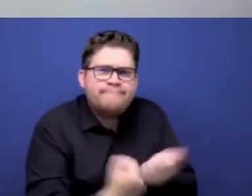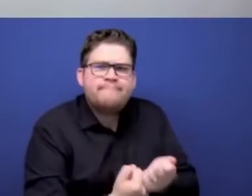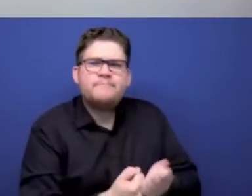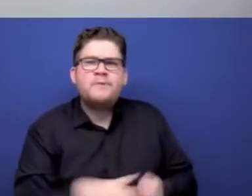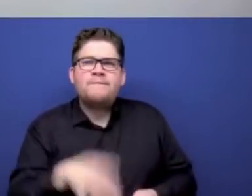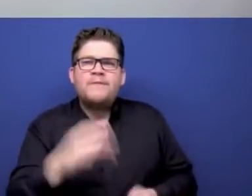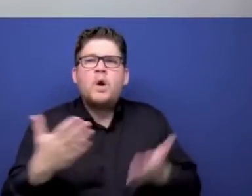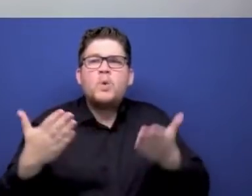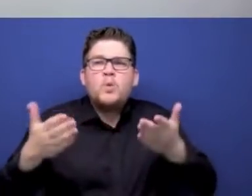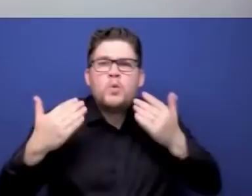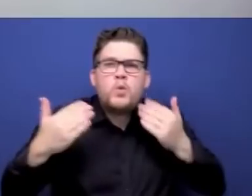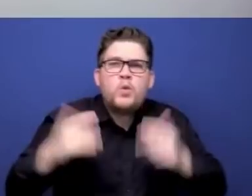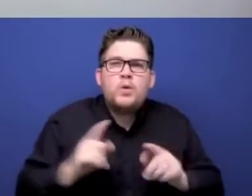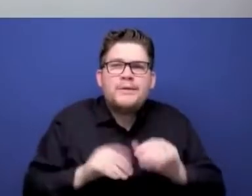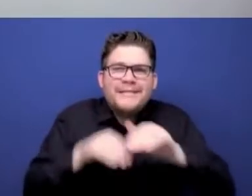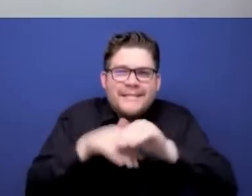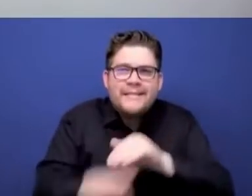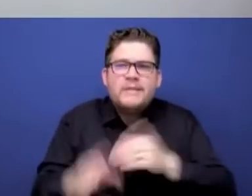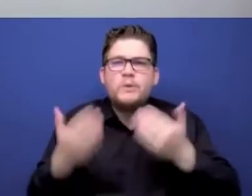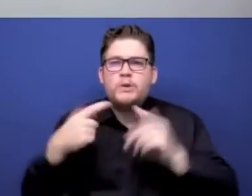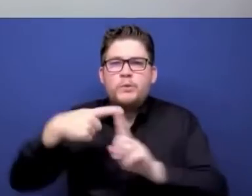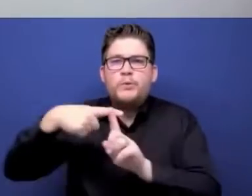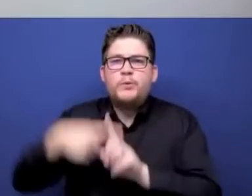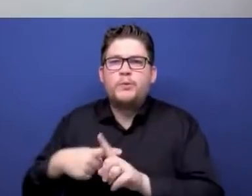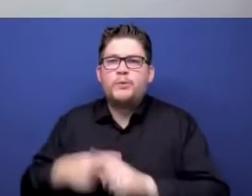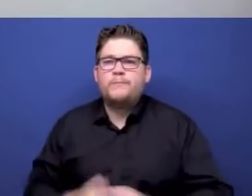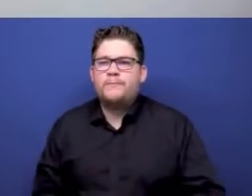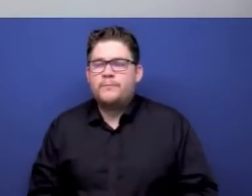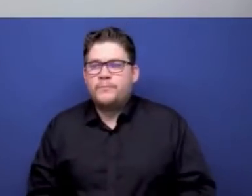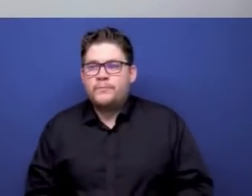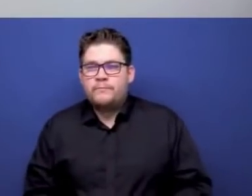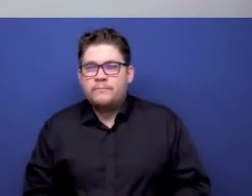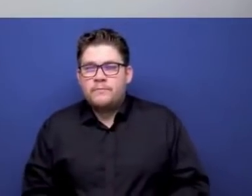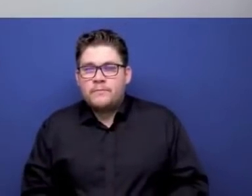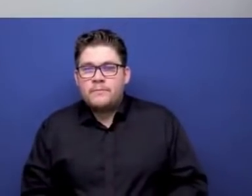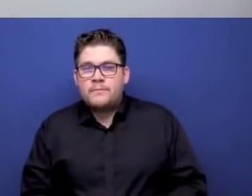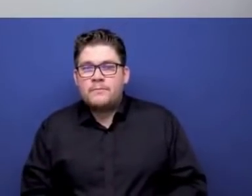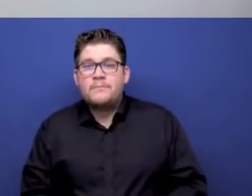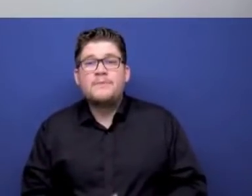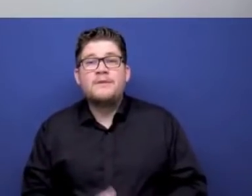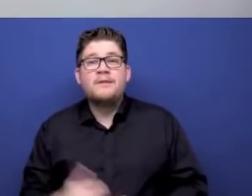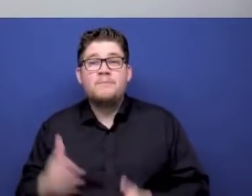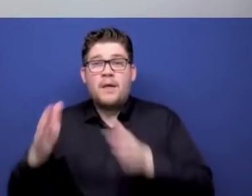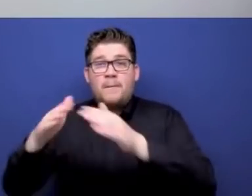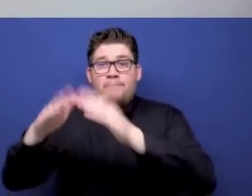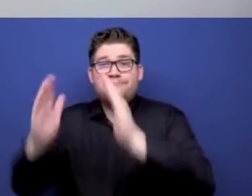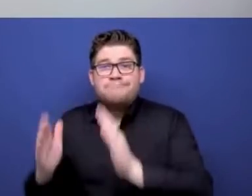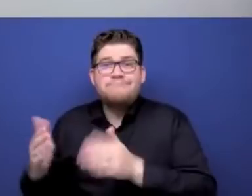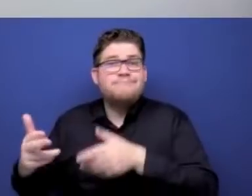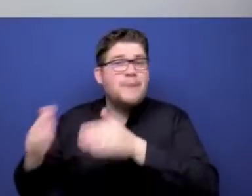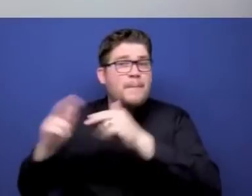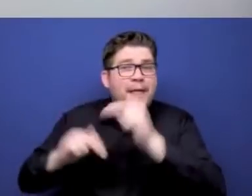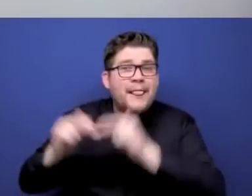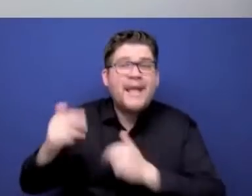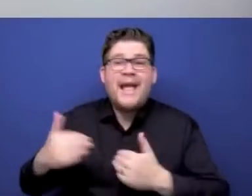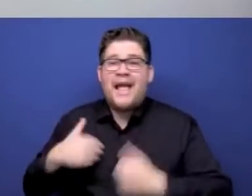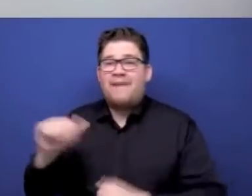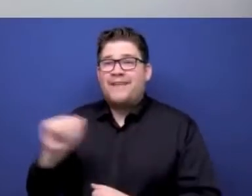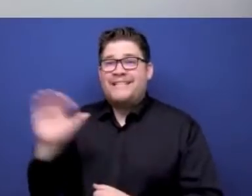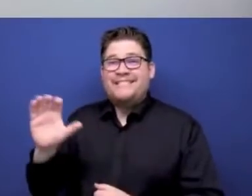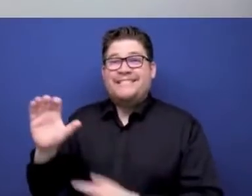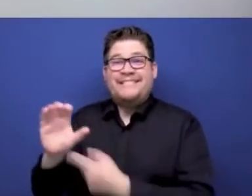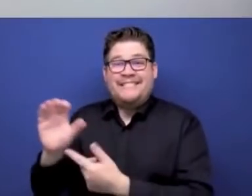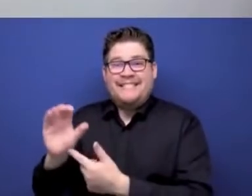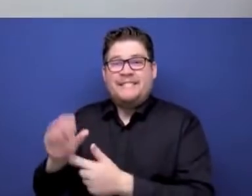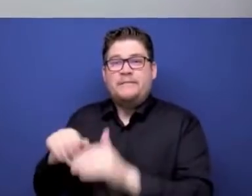have air-conditioned spaces. And I know many of the municipalities in the Lower Mainland and across the interior are